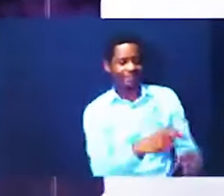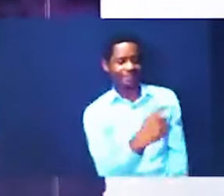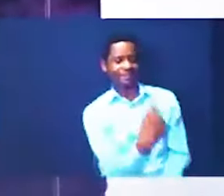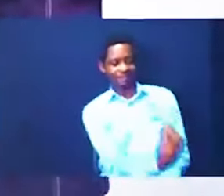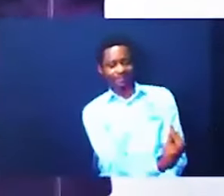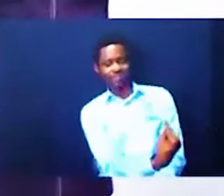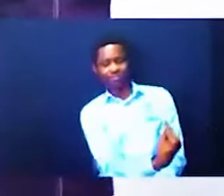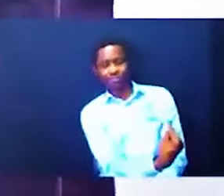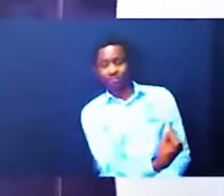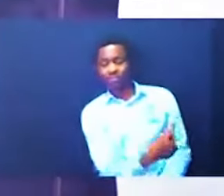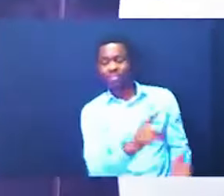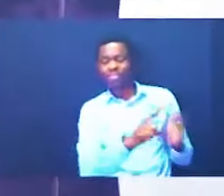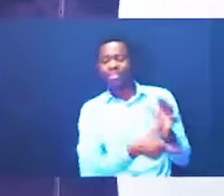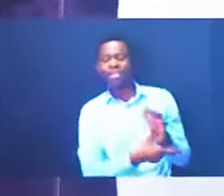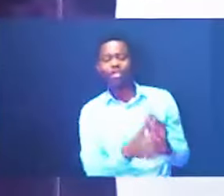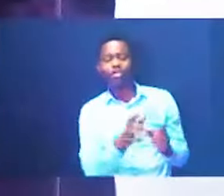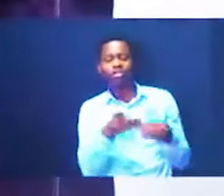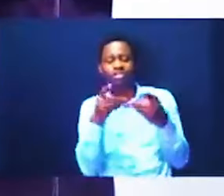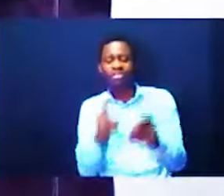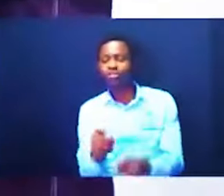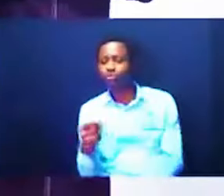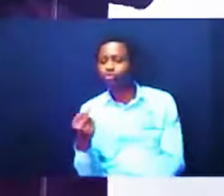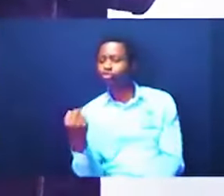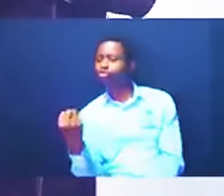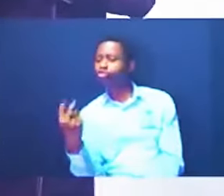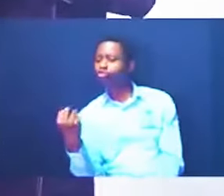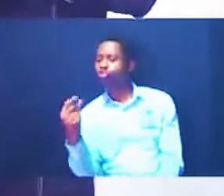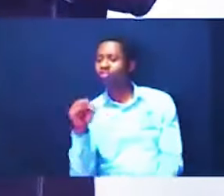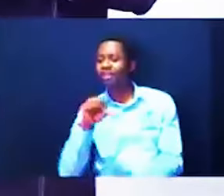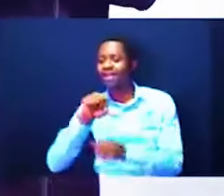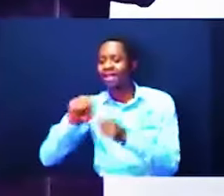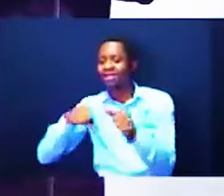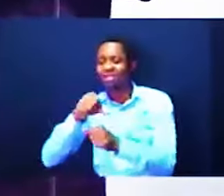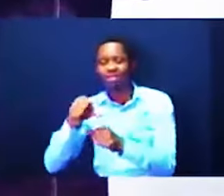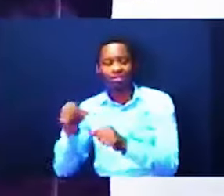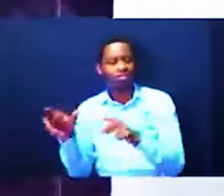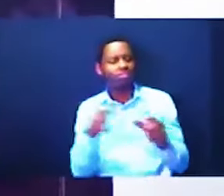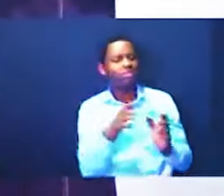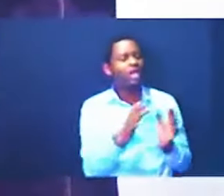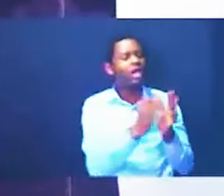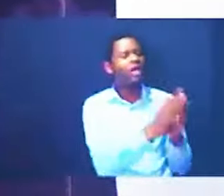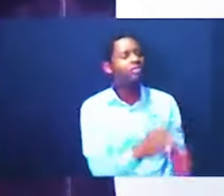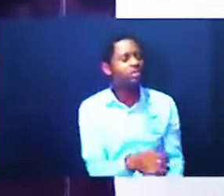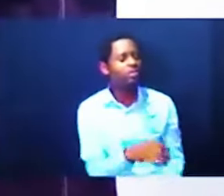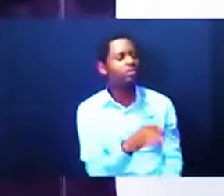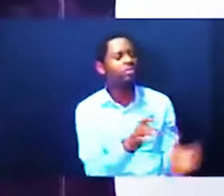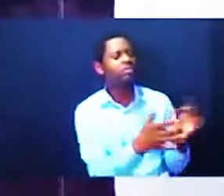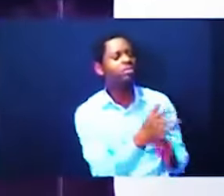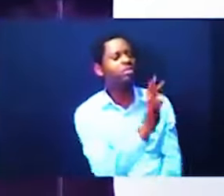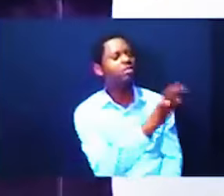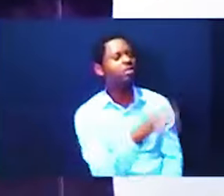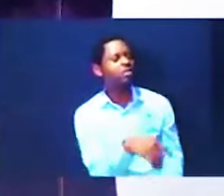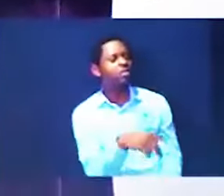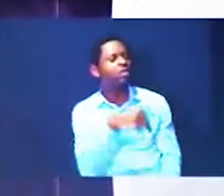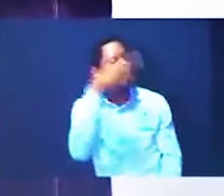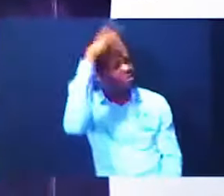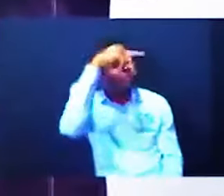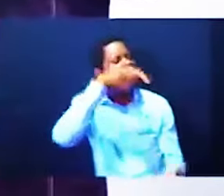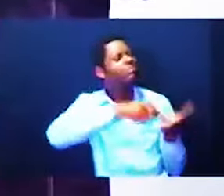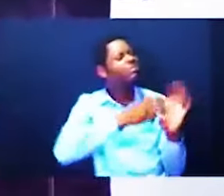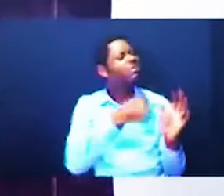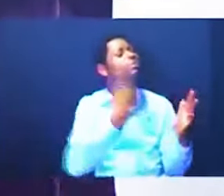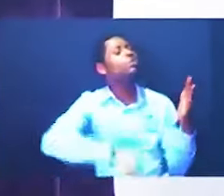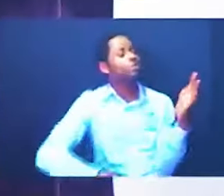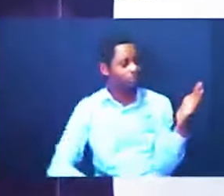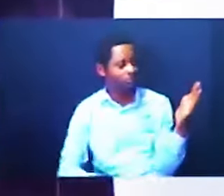around him asked him about the parable. Now, a car or non con one ah, one no, a wo do me no,